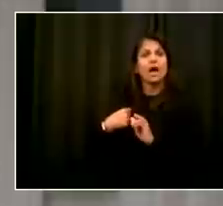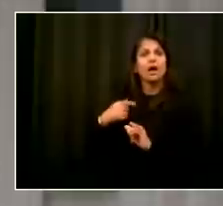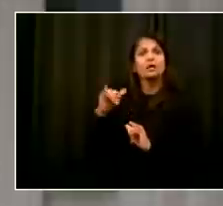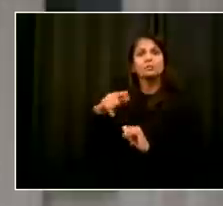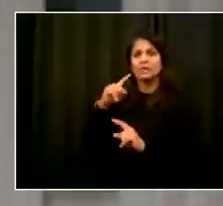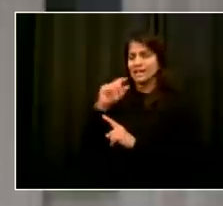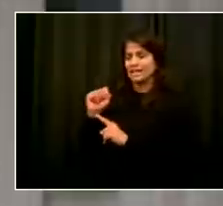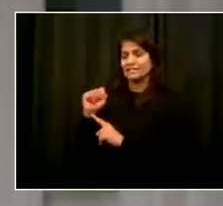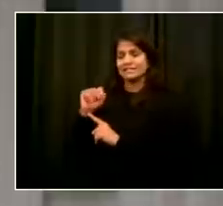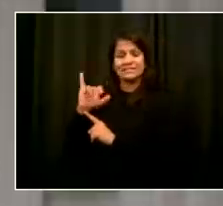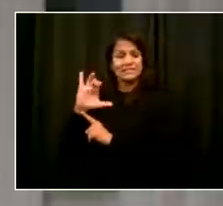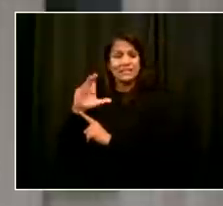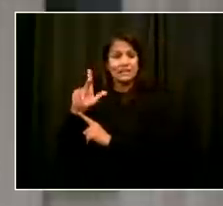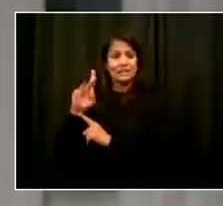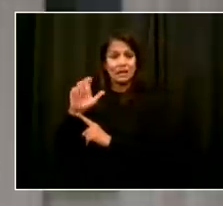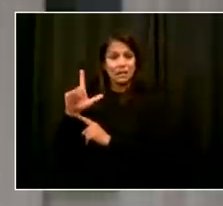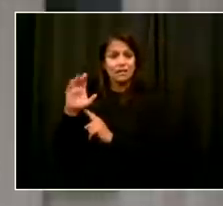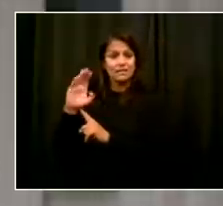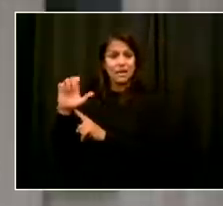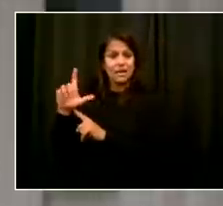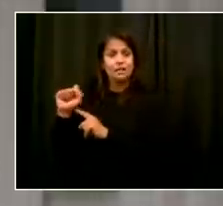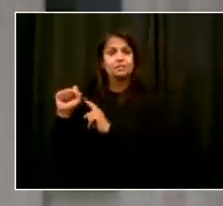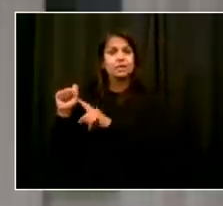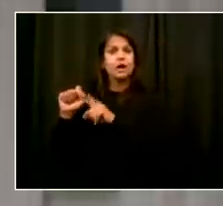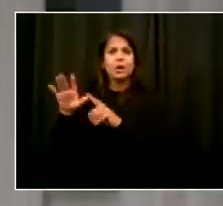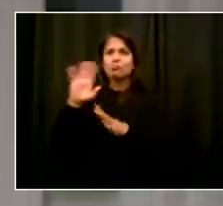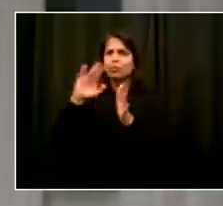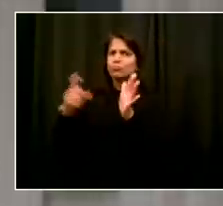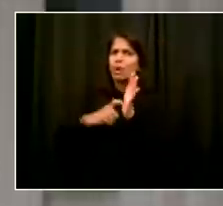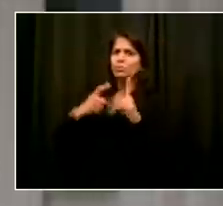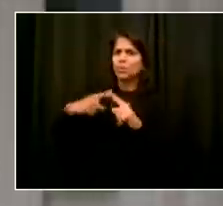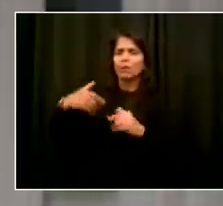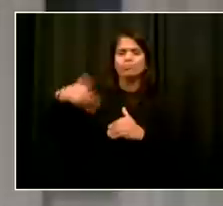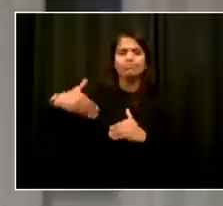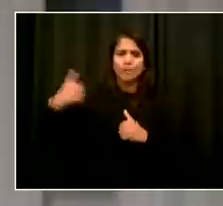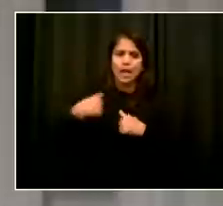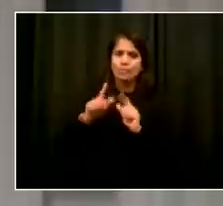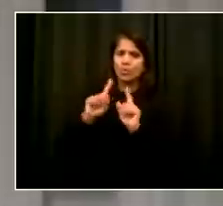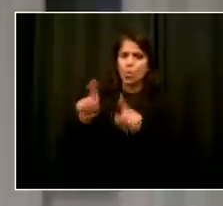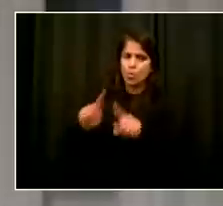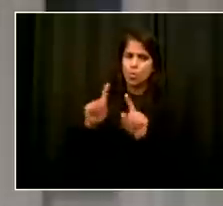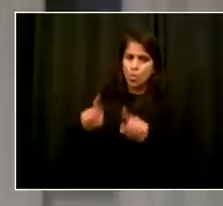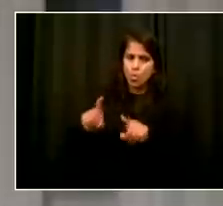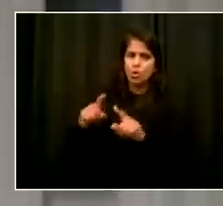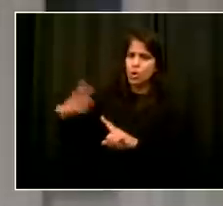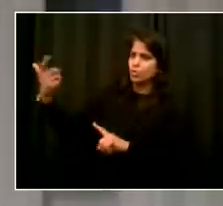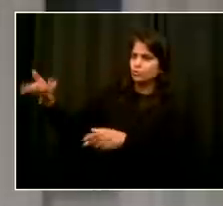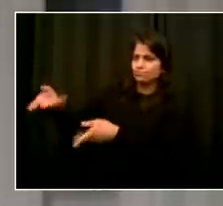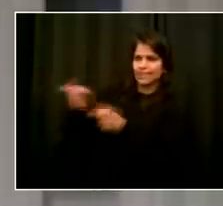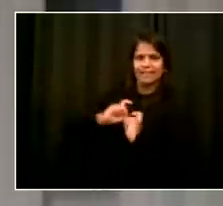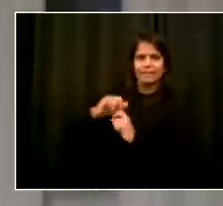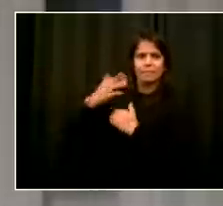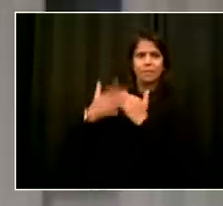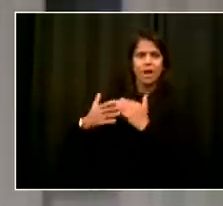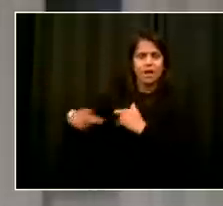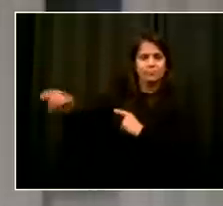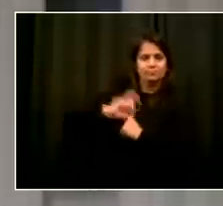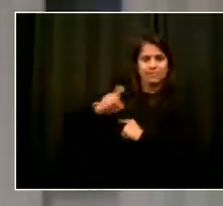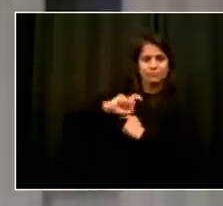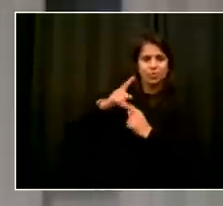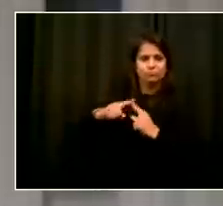I swear it's like spinach for Popeye. Every single time, I feel immediately better. And without